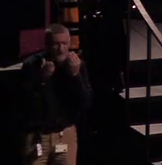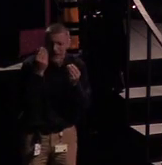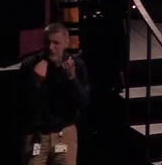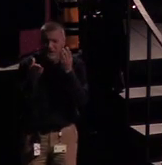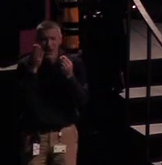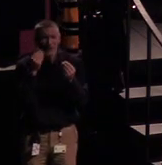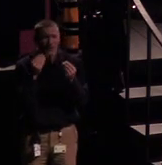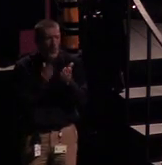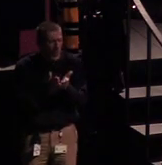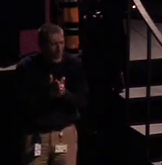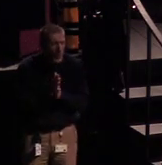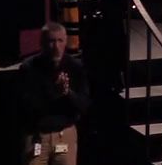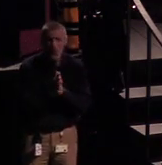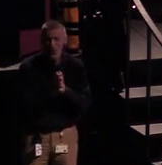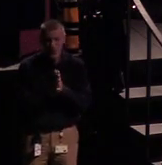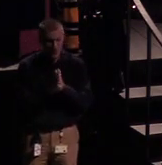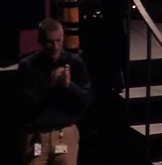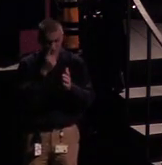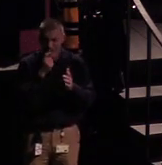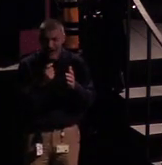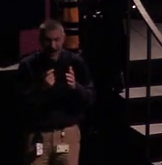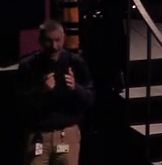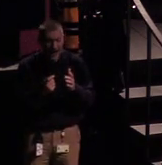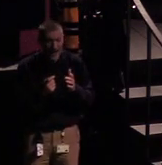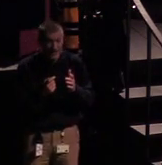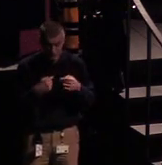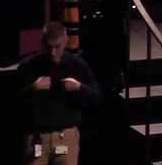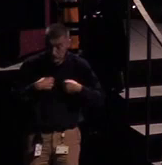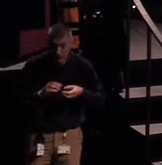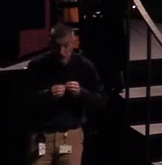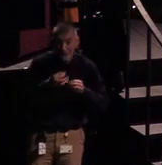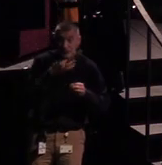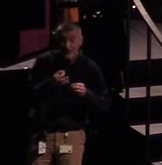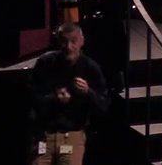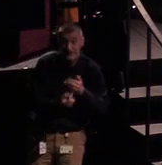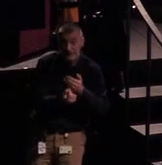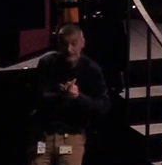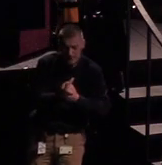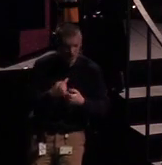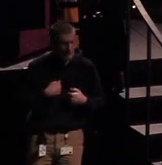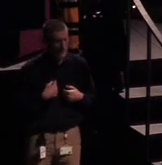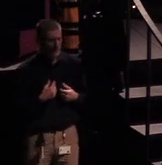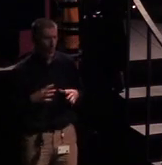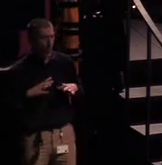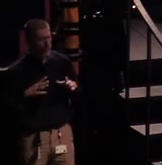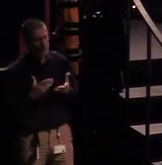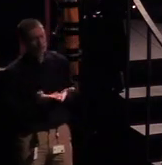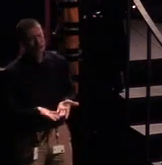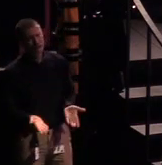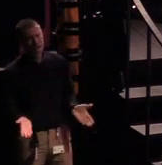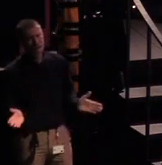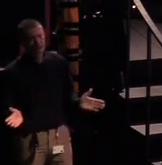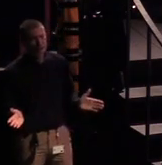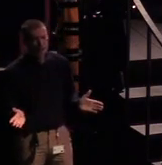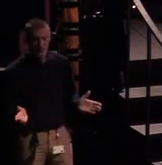while still providing opportunities to take creative risks we need parity for disabled audience